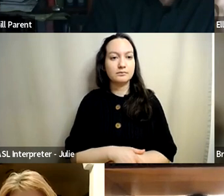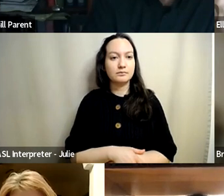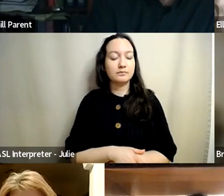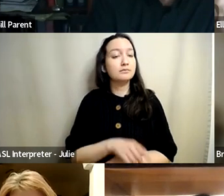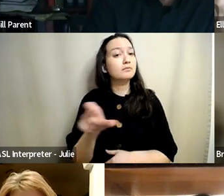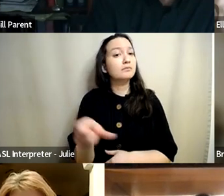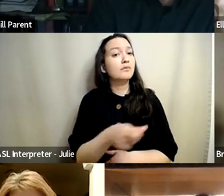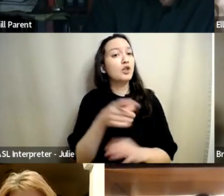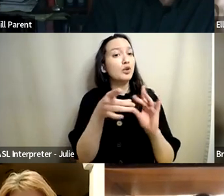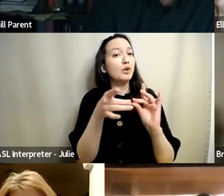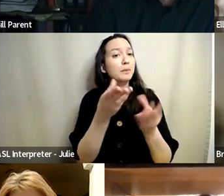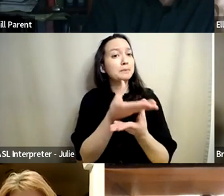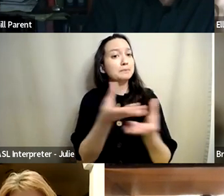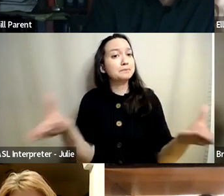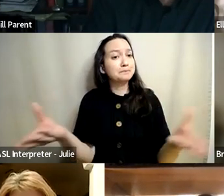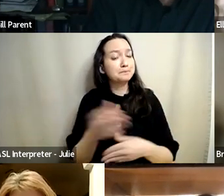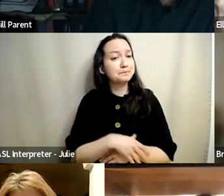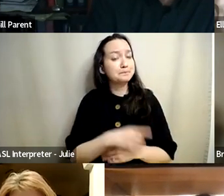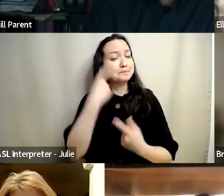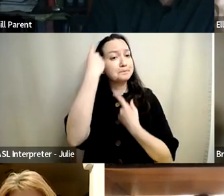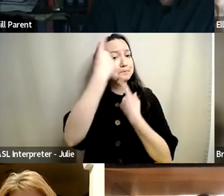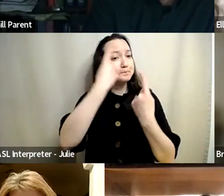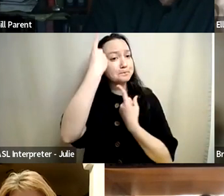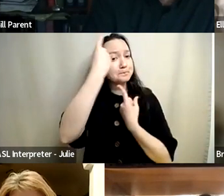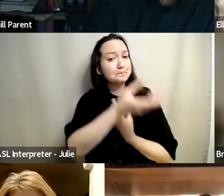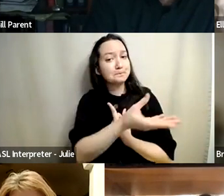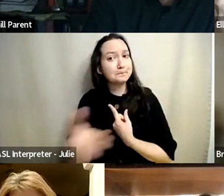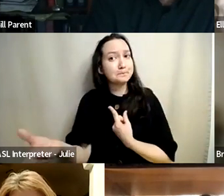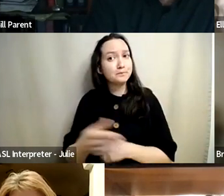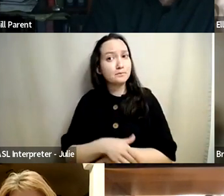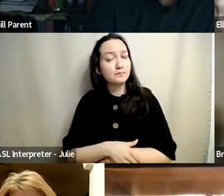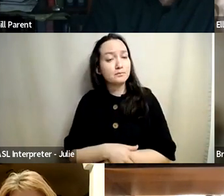Any other comments or thoughts?